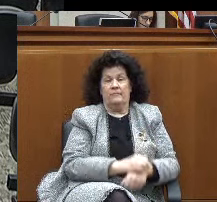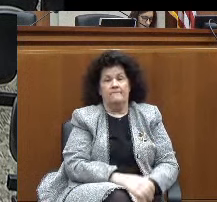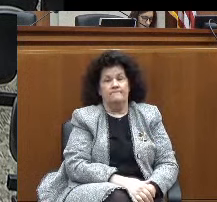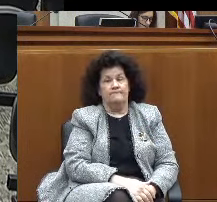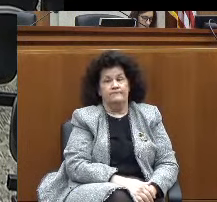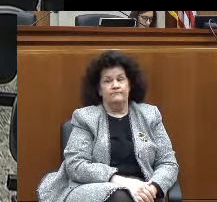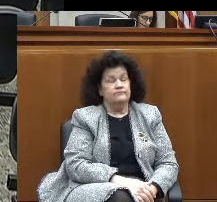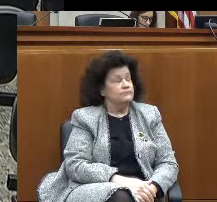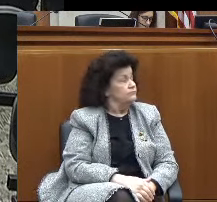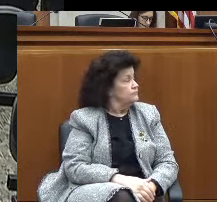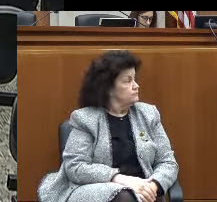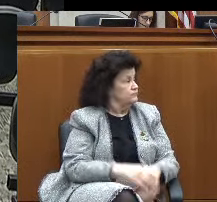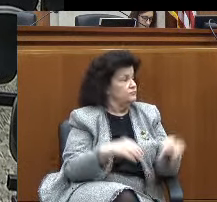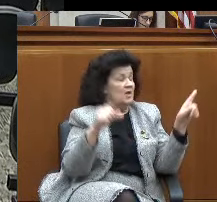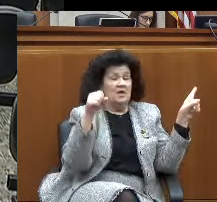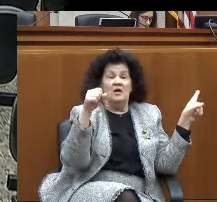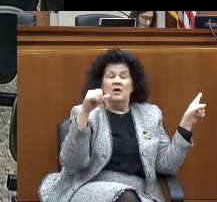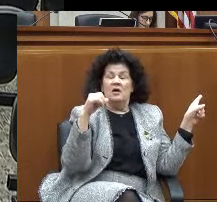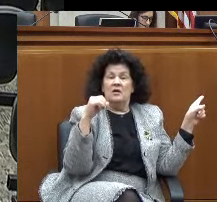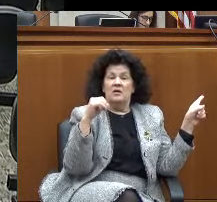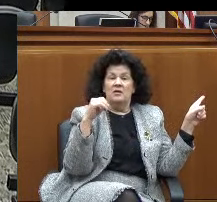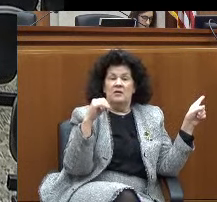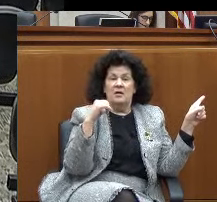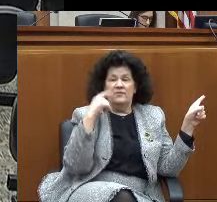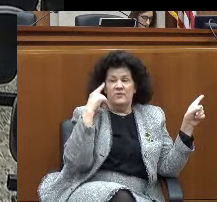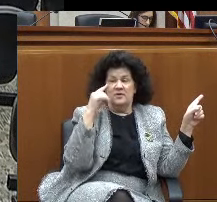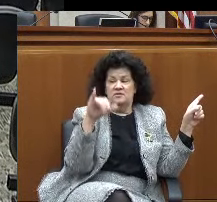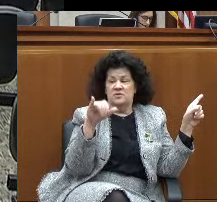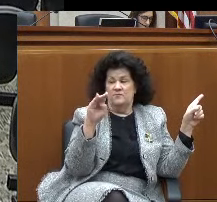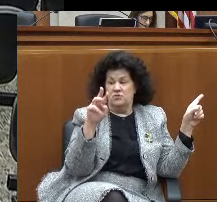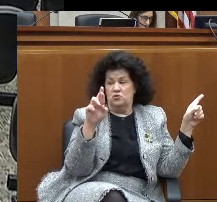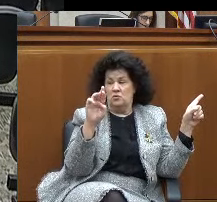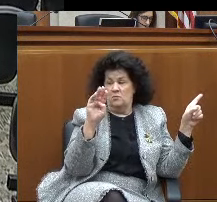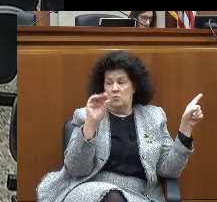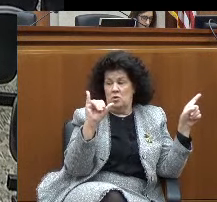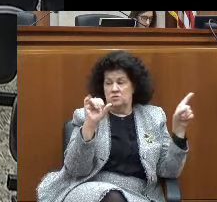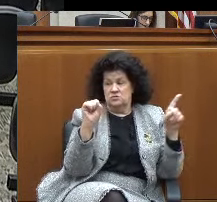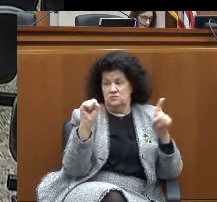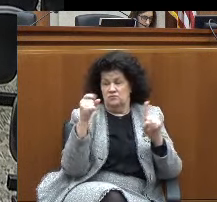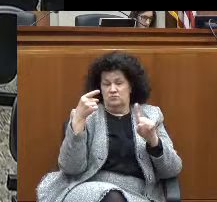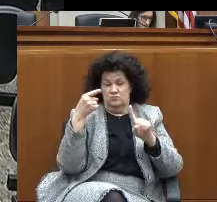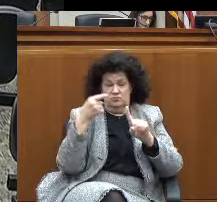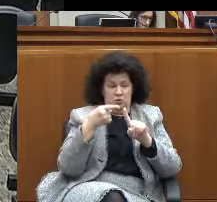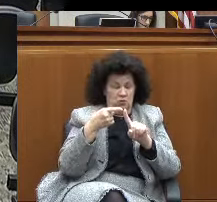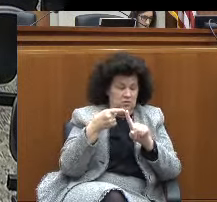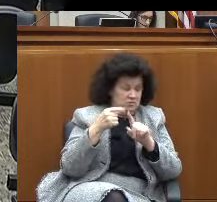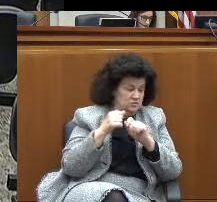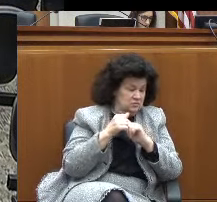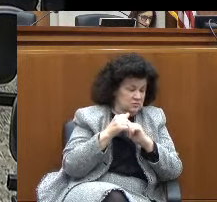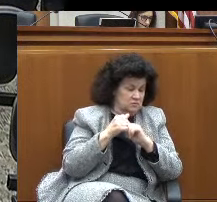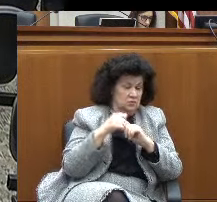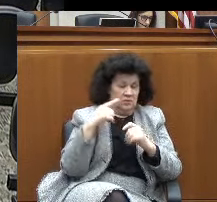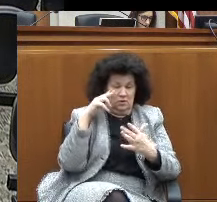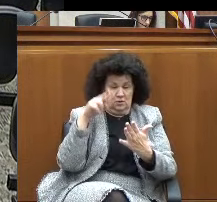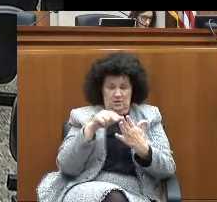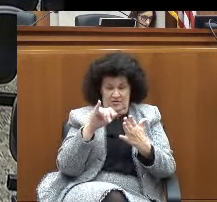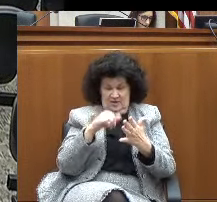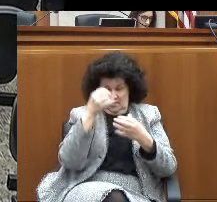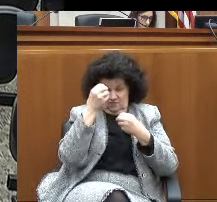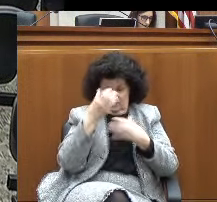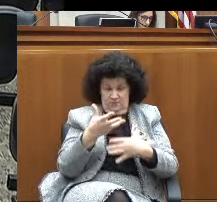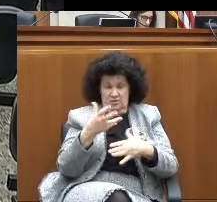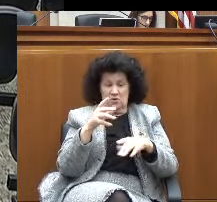Yeah, but I think that's Mr. Morris's point. We're looking at this exit information, but